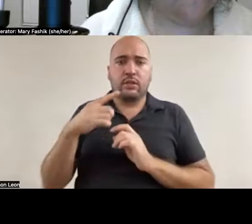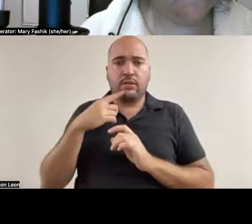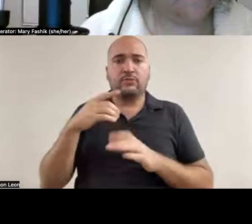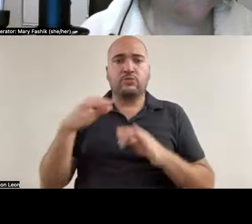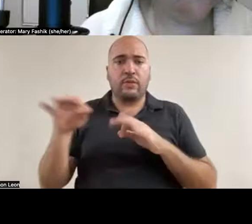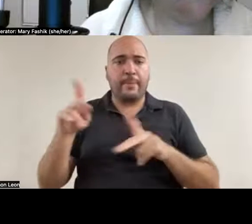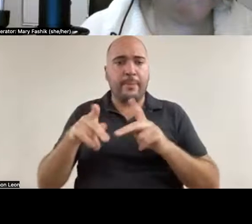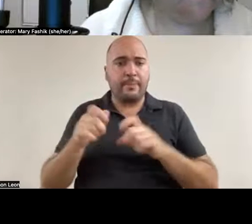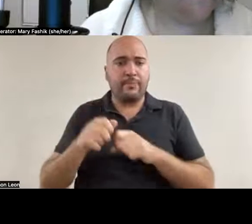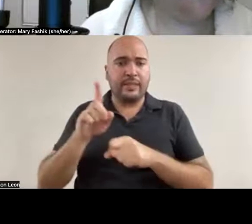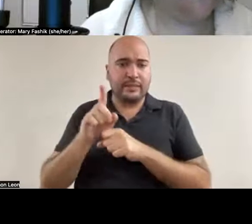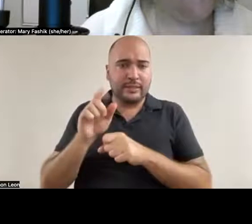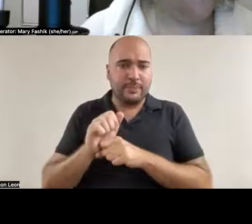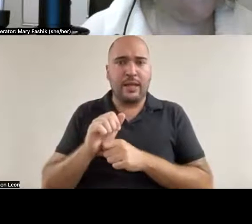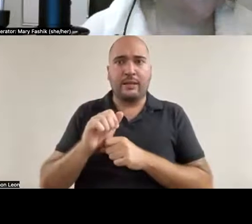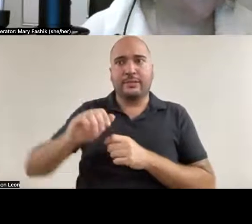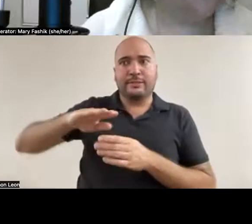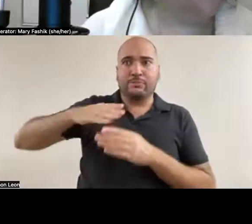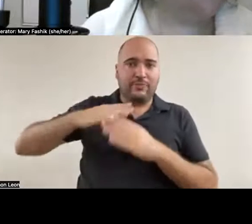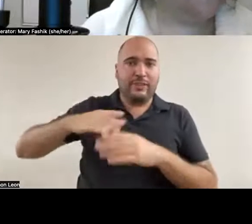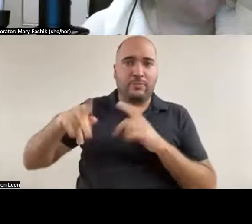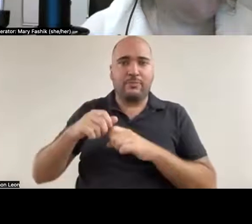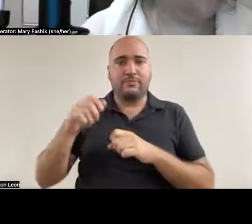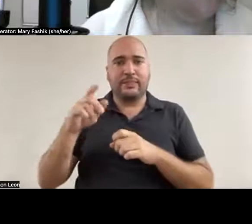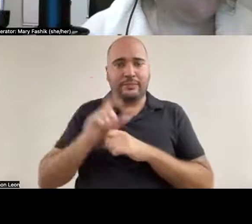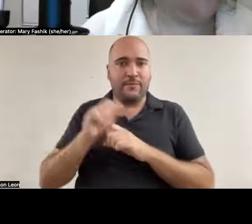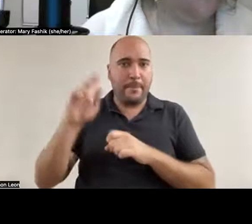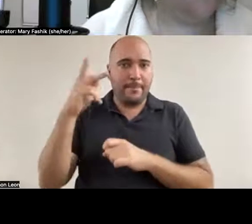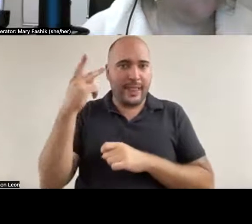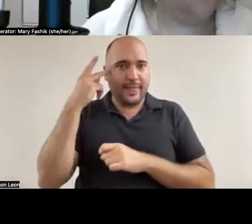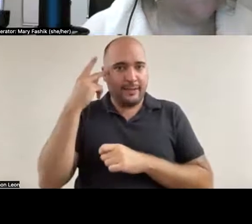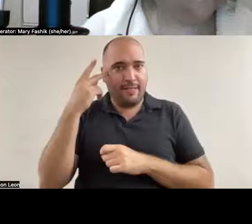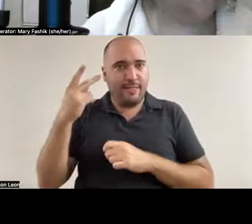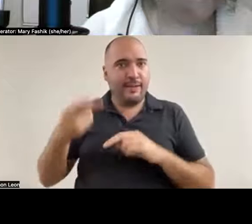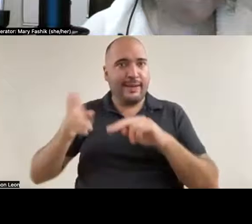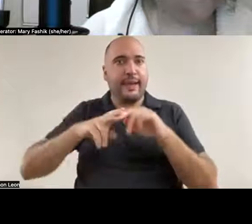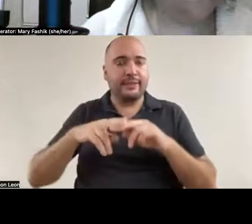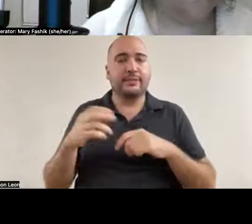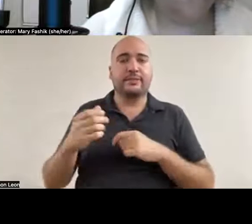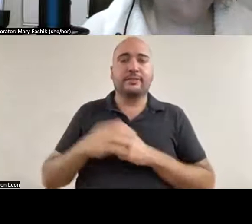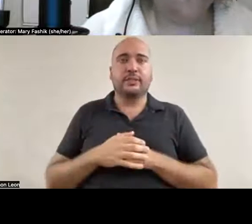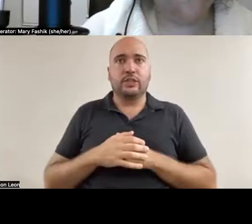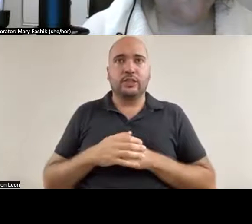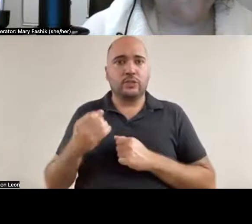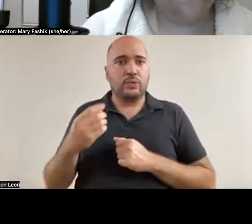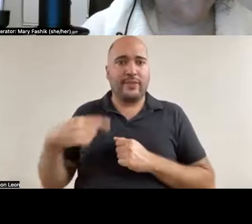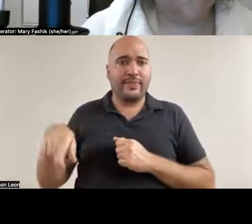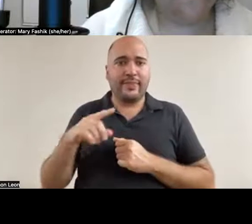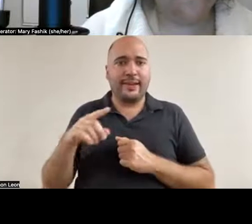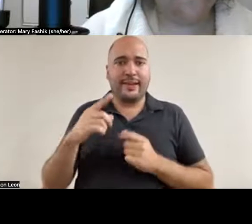disabilities from political games. So we cannot say